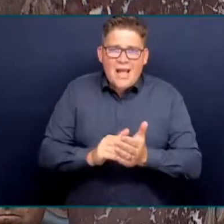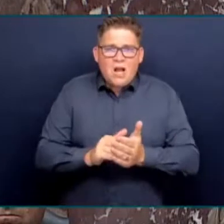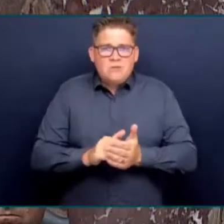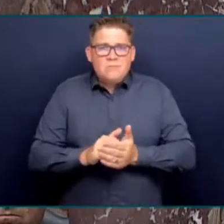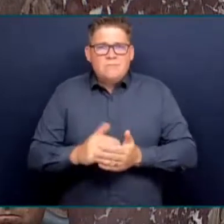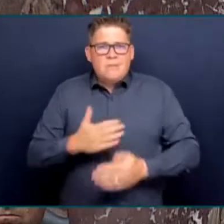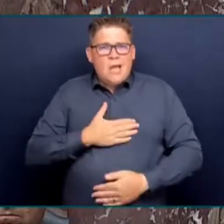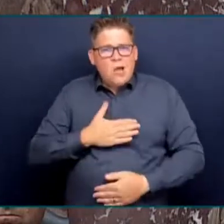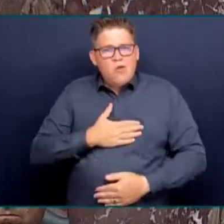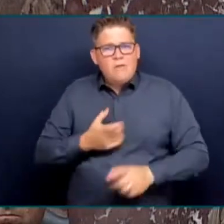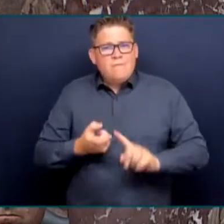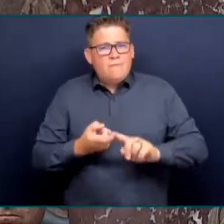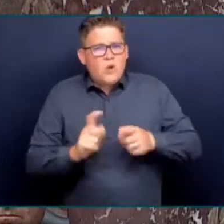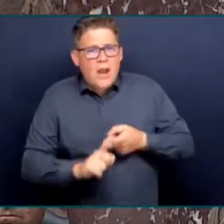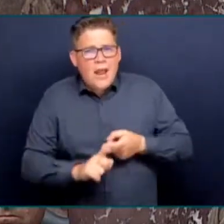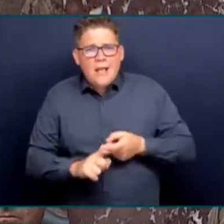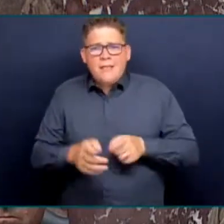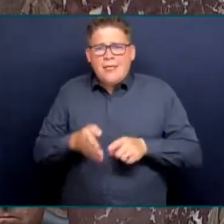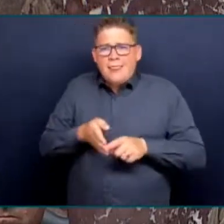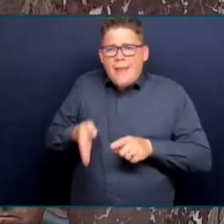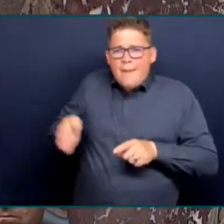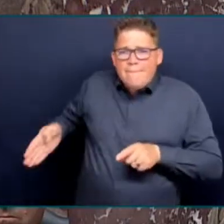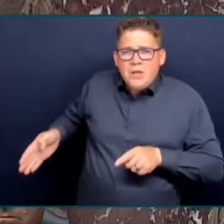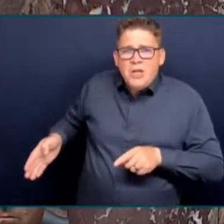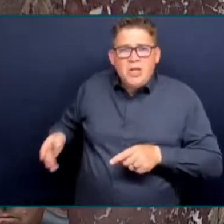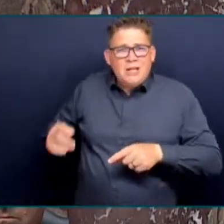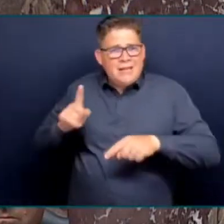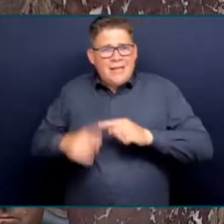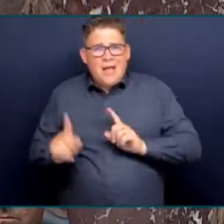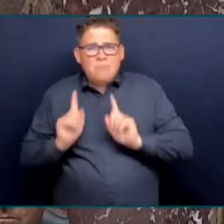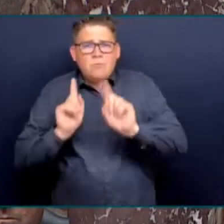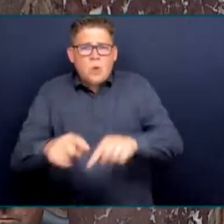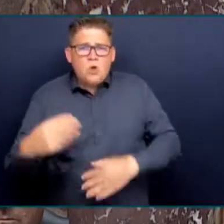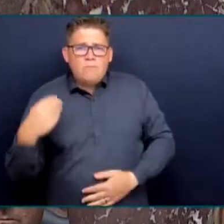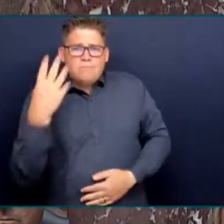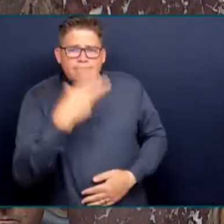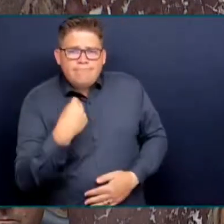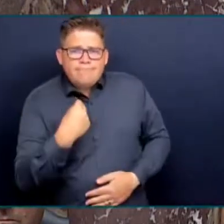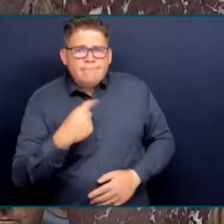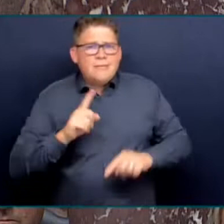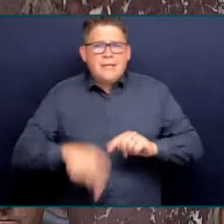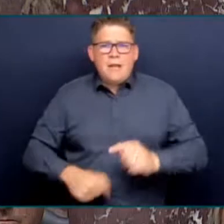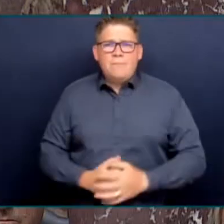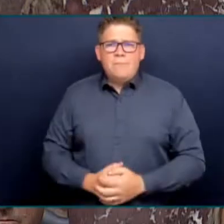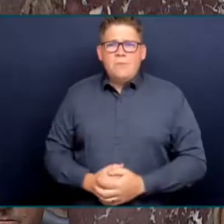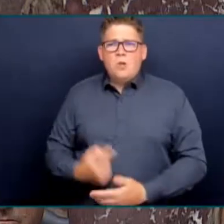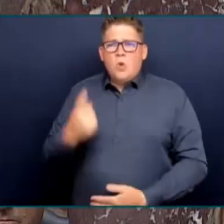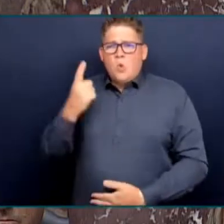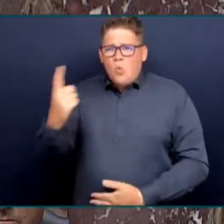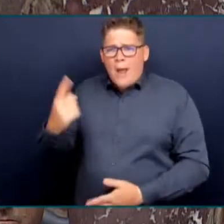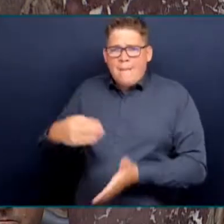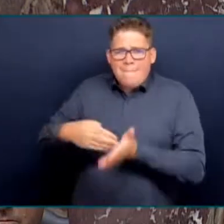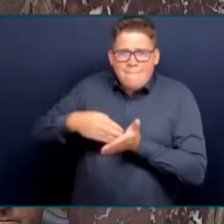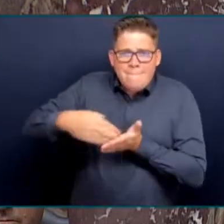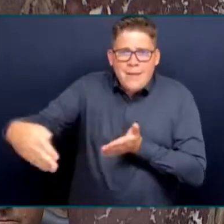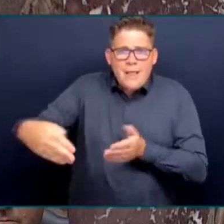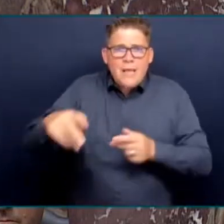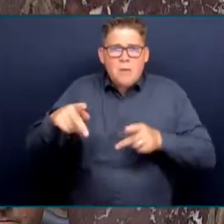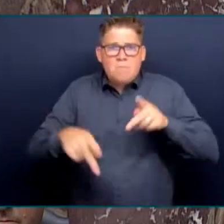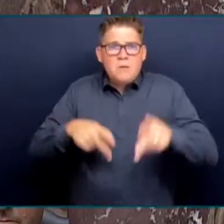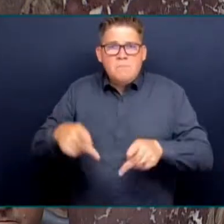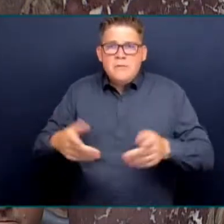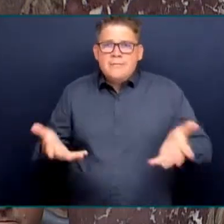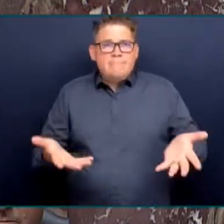that cannot access a family physician, almost 1 million British Columbians. Hospitals in